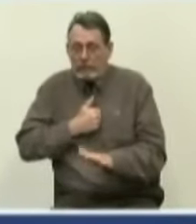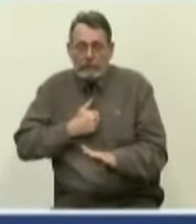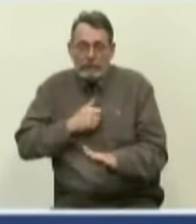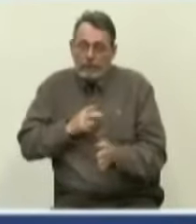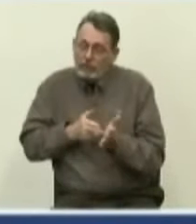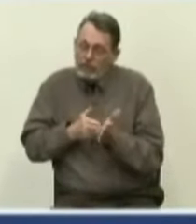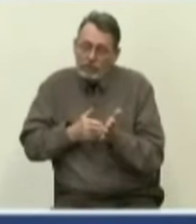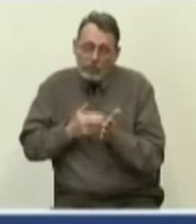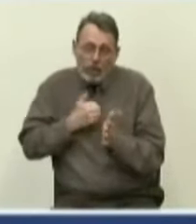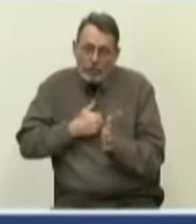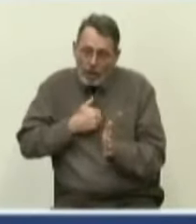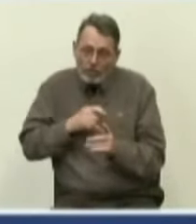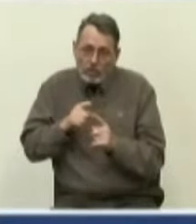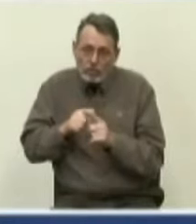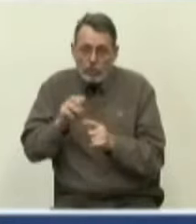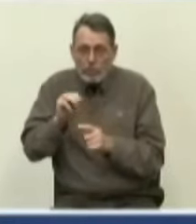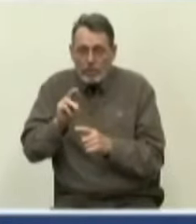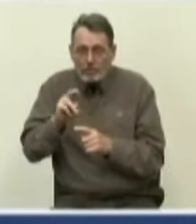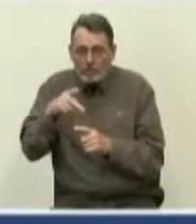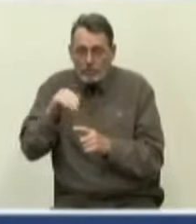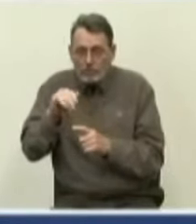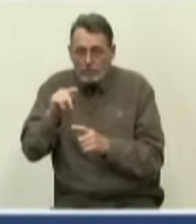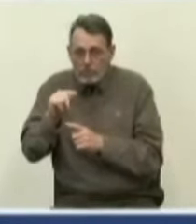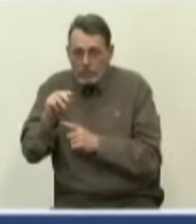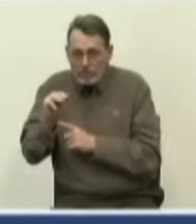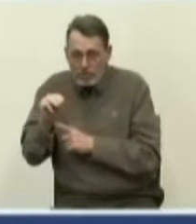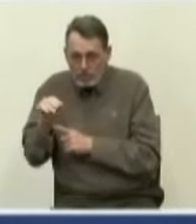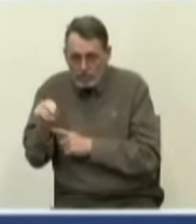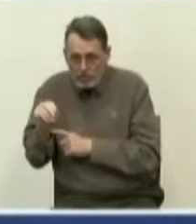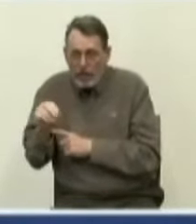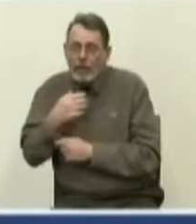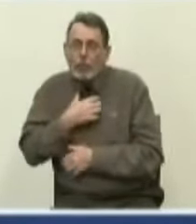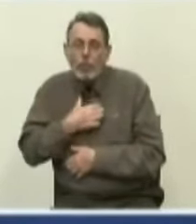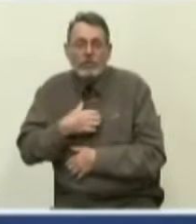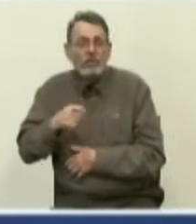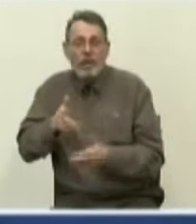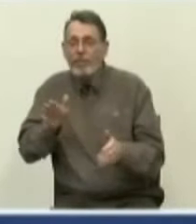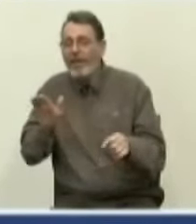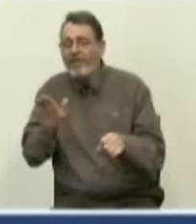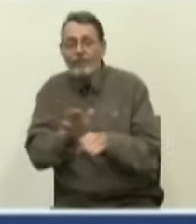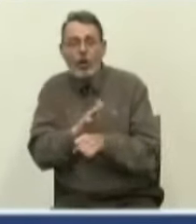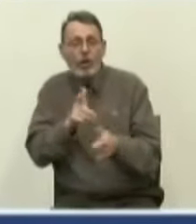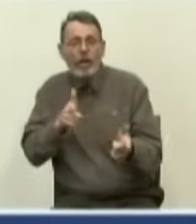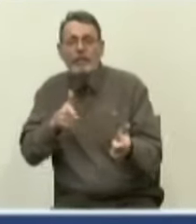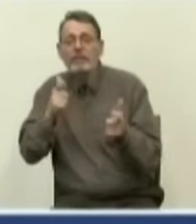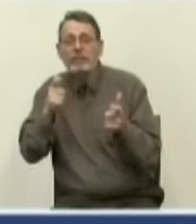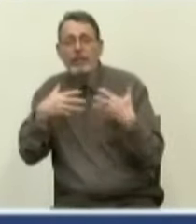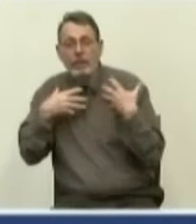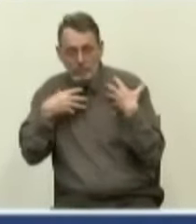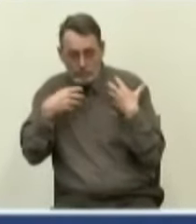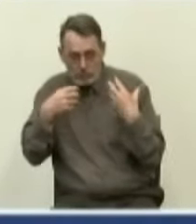apologizes to Mr. Pittman and wishes Mr. Pittman a full and speedy recovery.